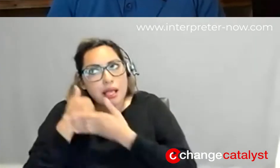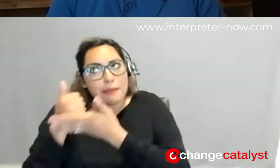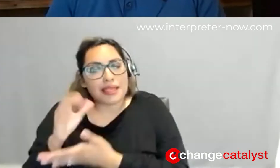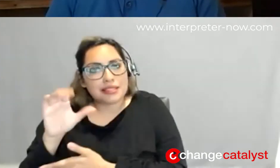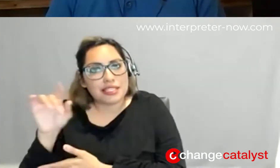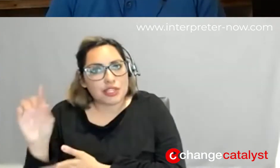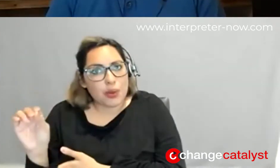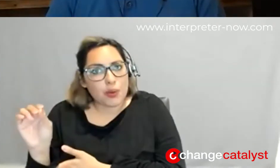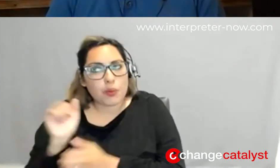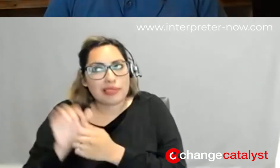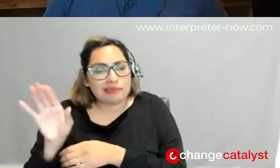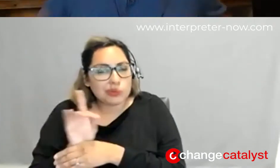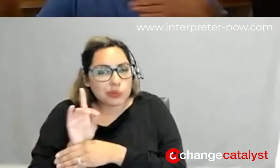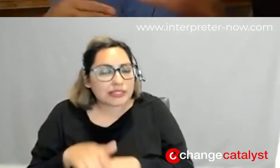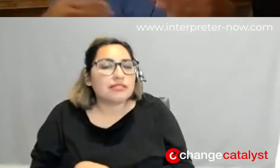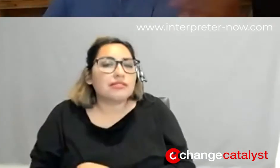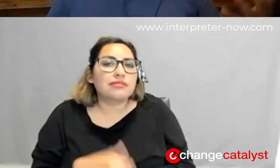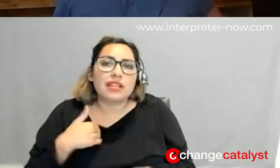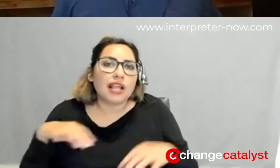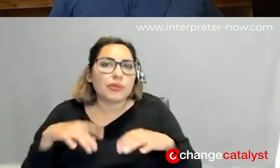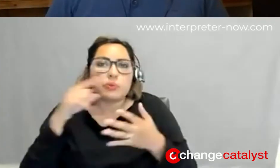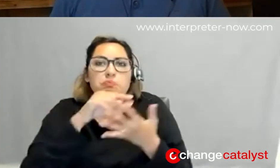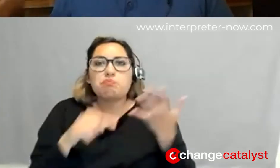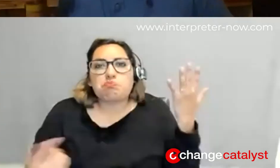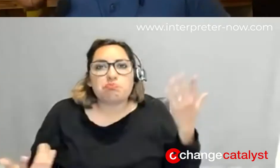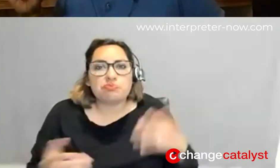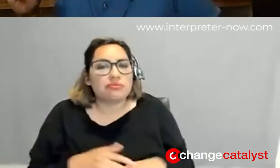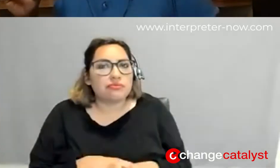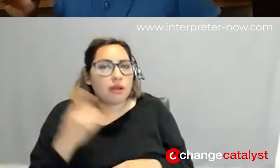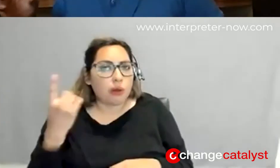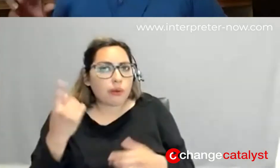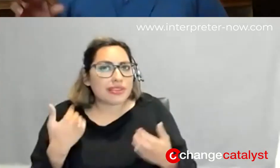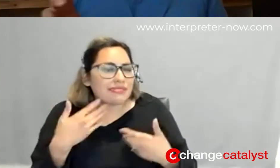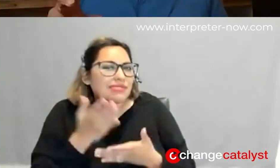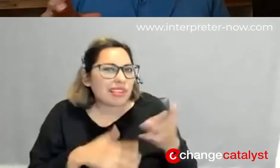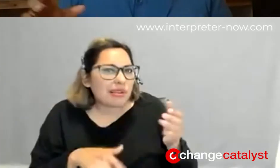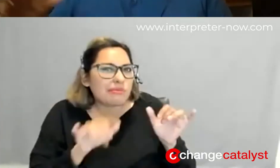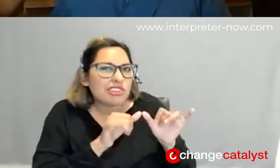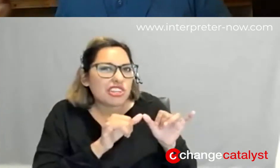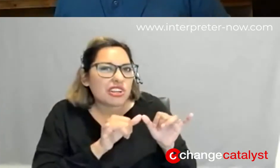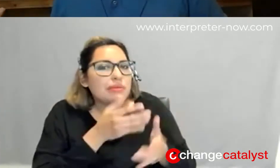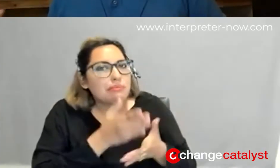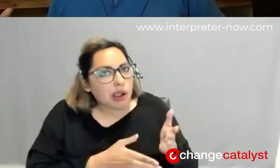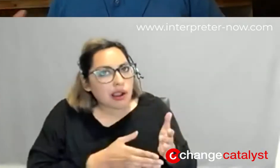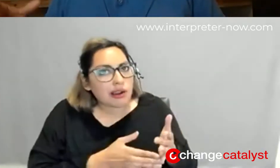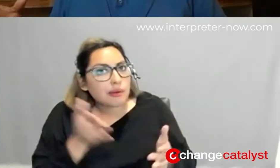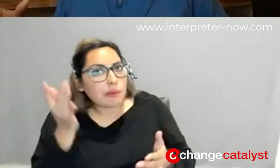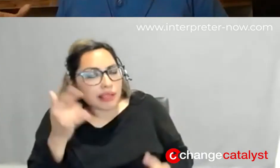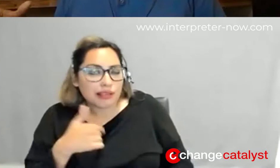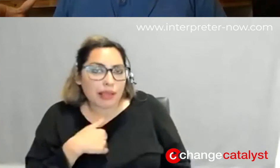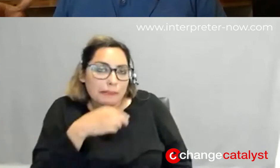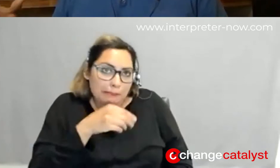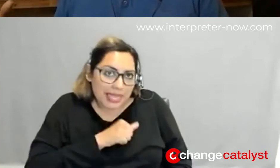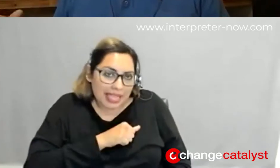CTO. And I do different things. So there's always some engineering thing because I get paid as an engineer. So I have